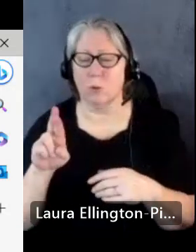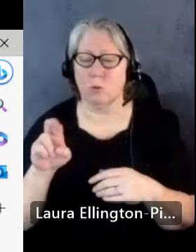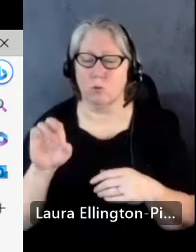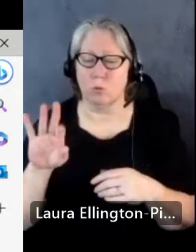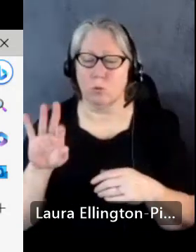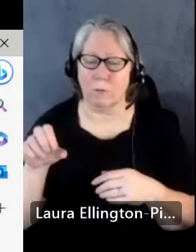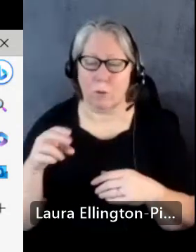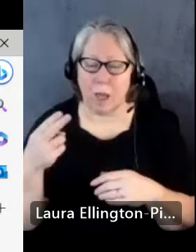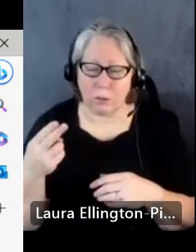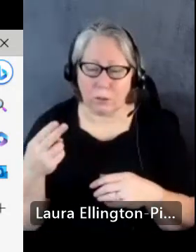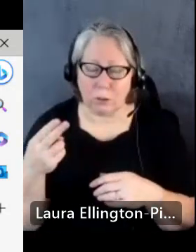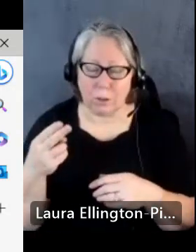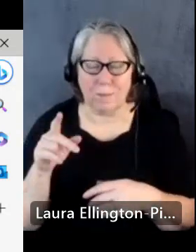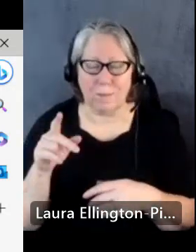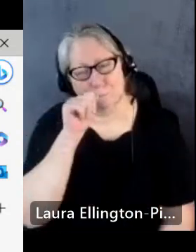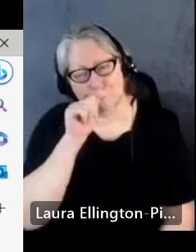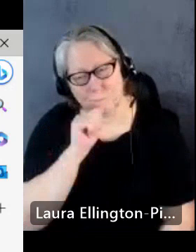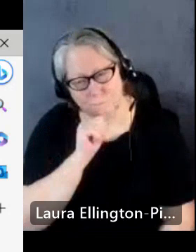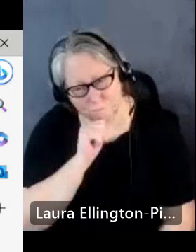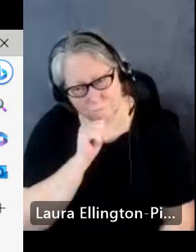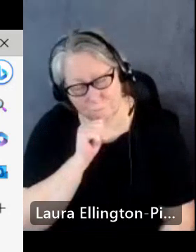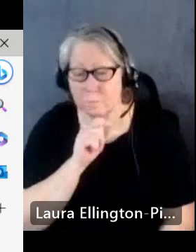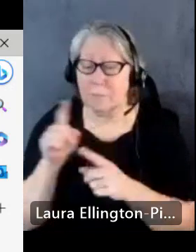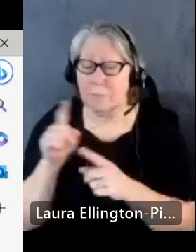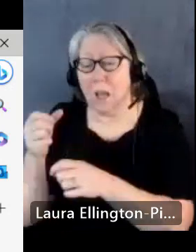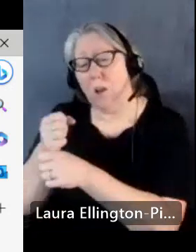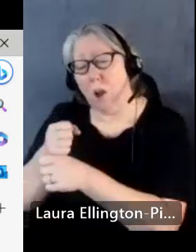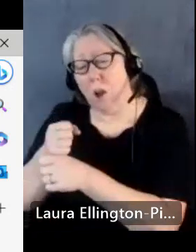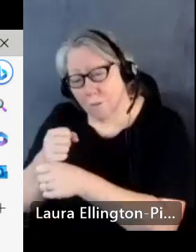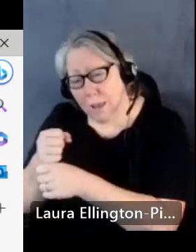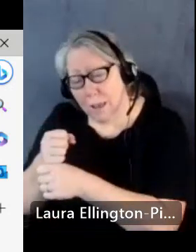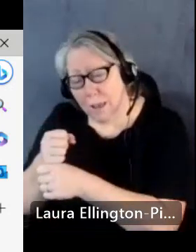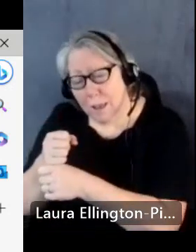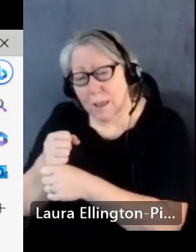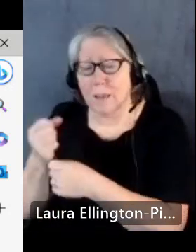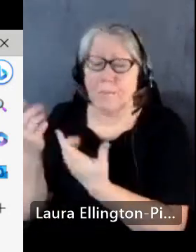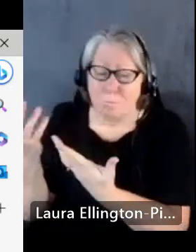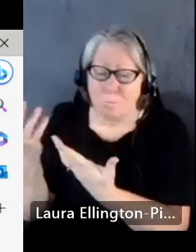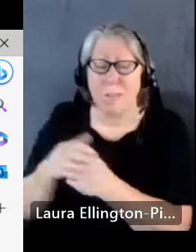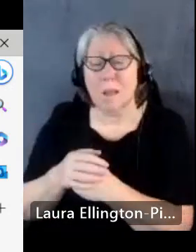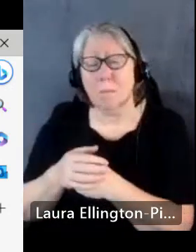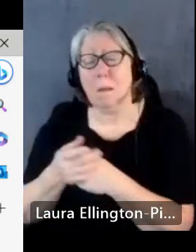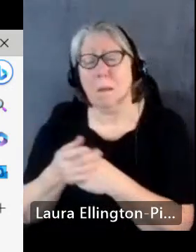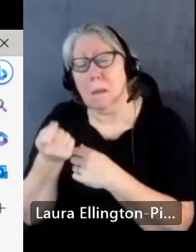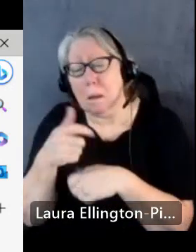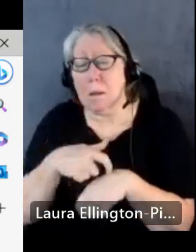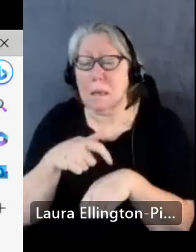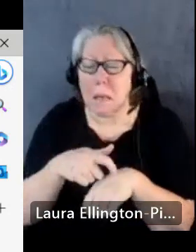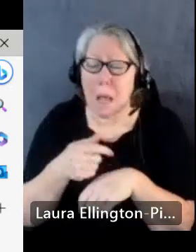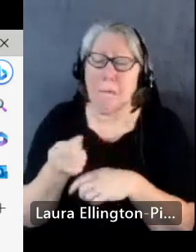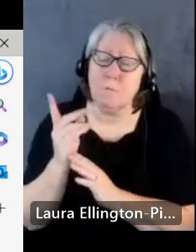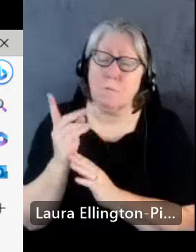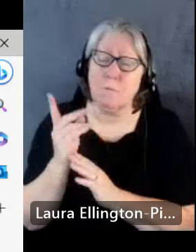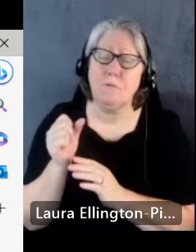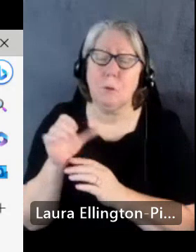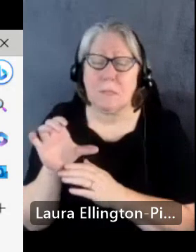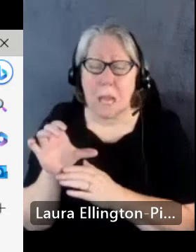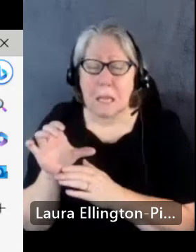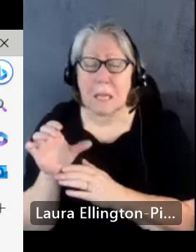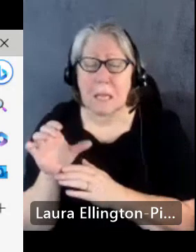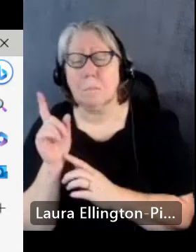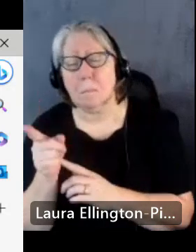patient, go get a cup of coffee, because it might take a few seconds or a minute or so, depending on basically